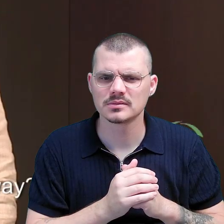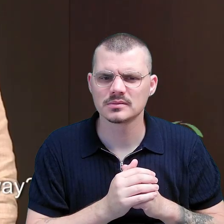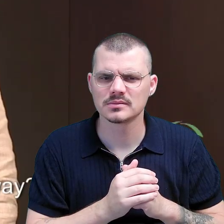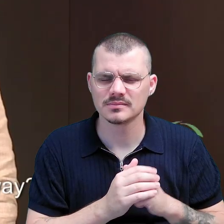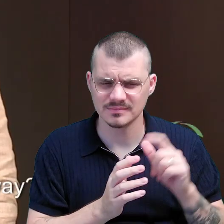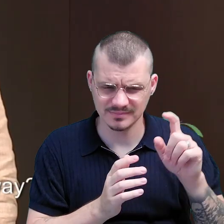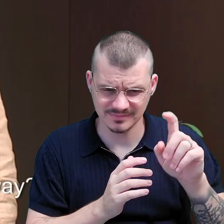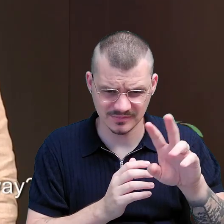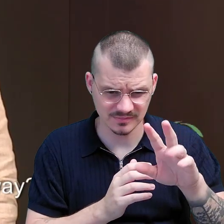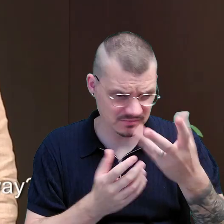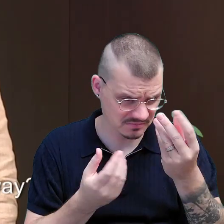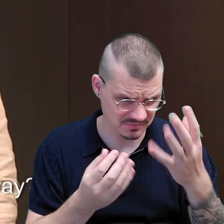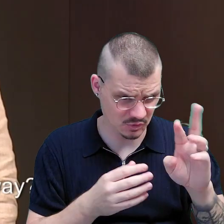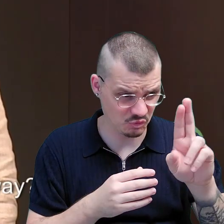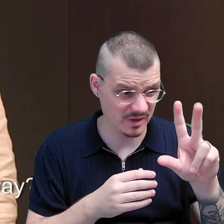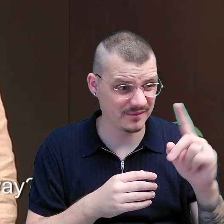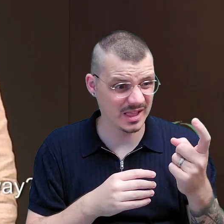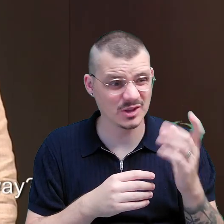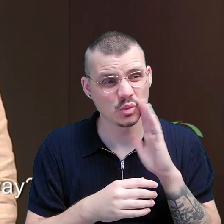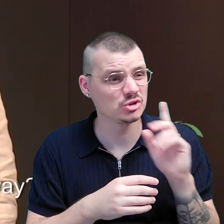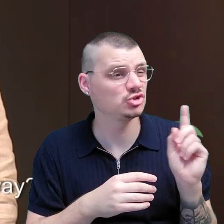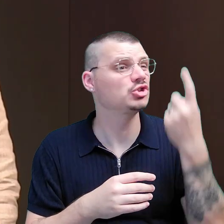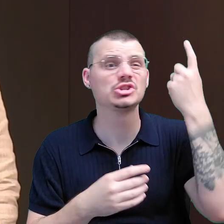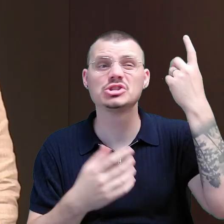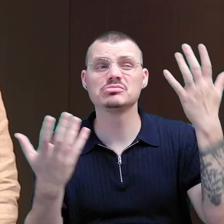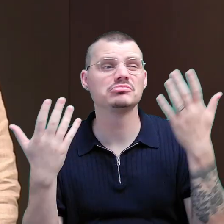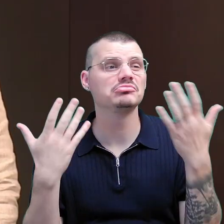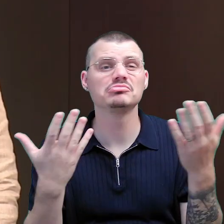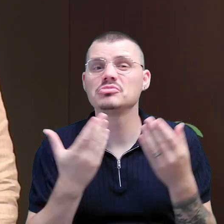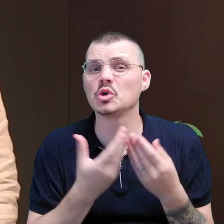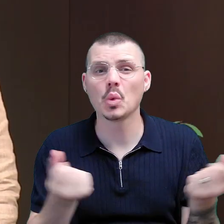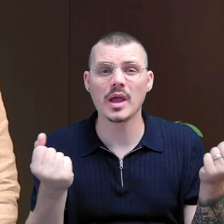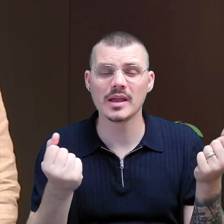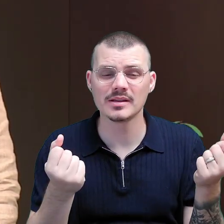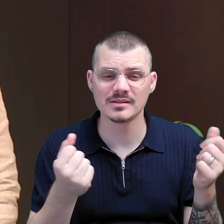Does gastroesophageal reflux just go away?